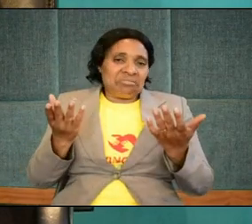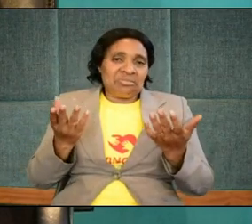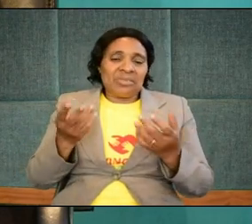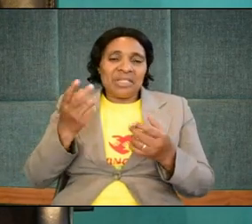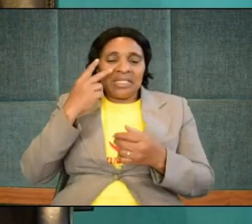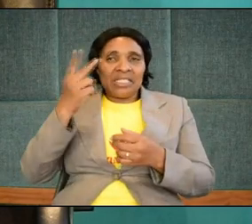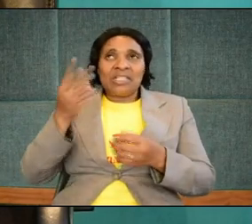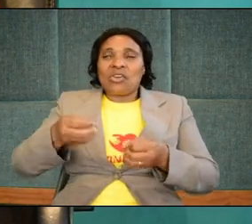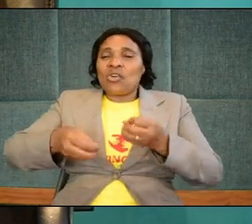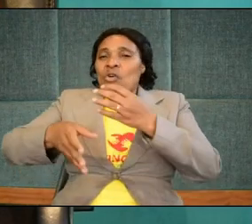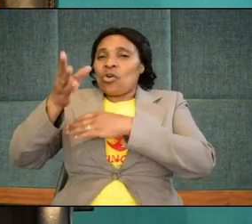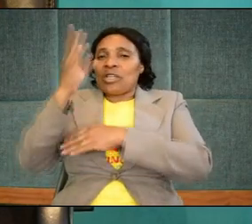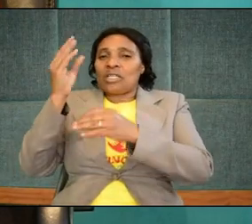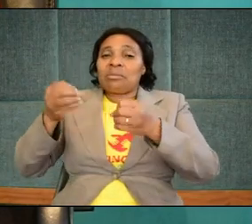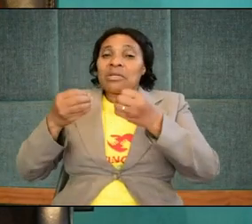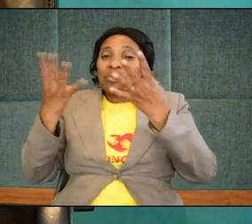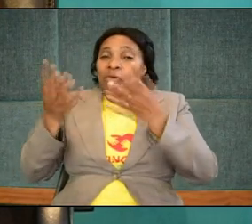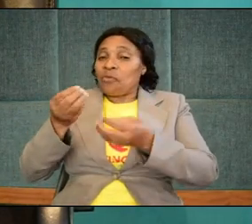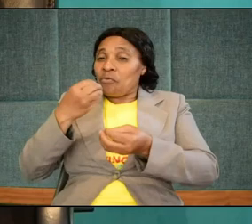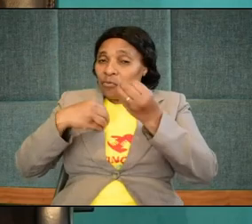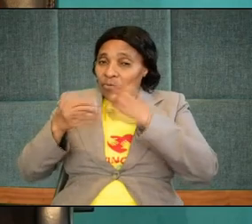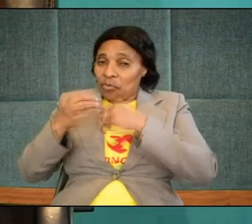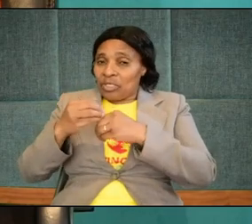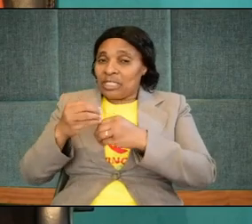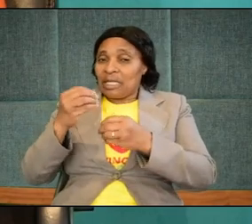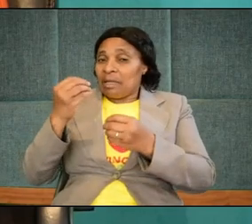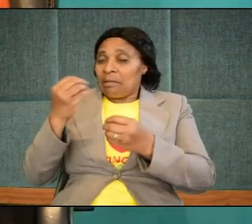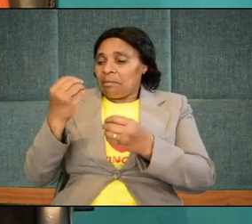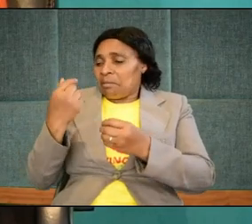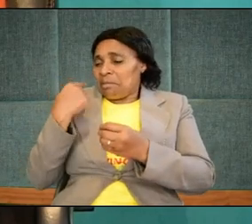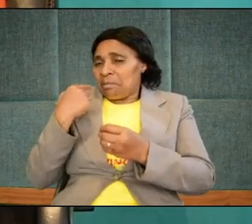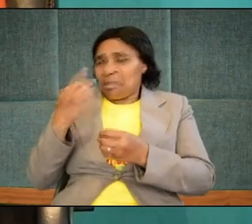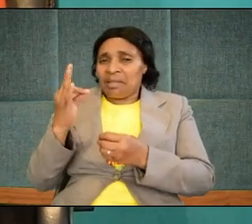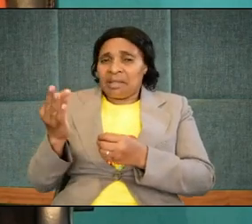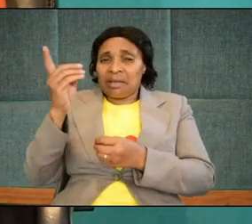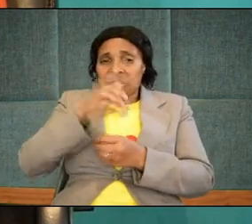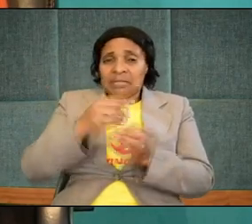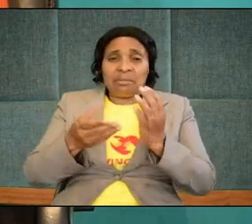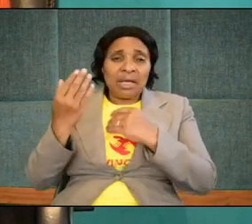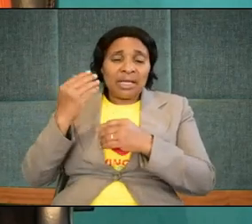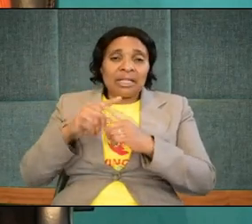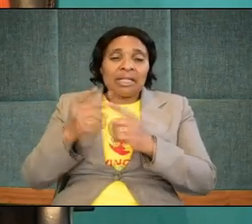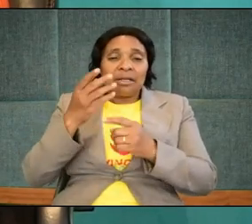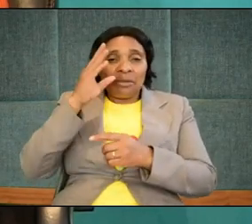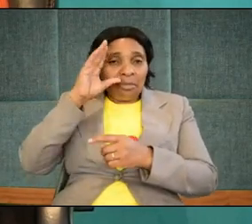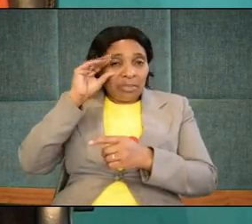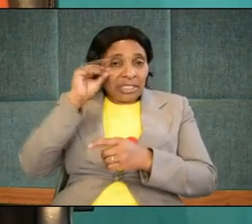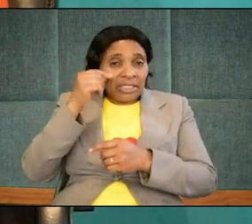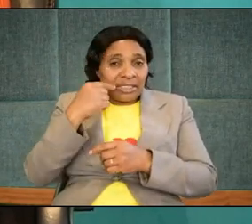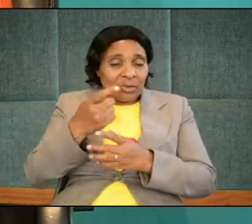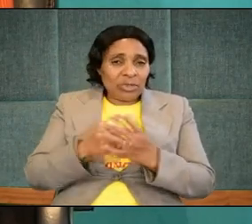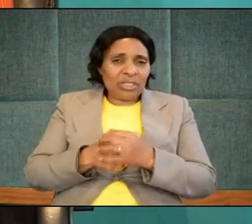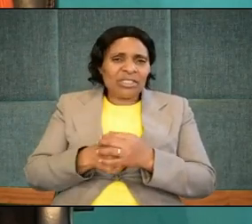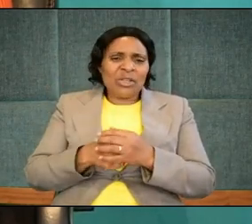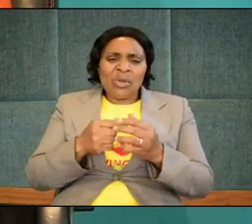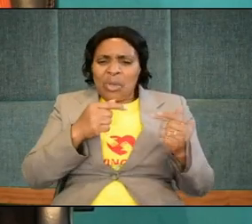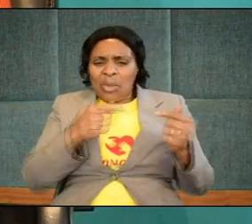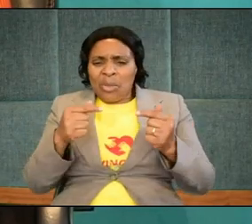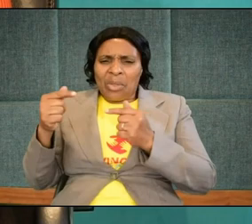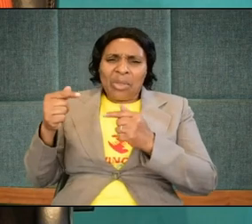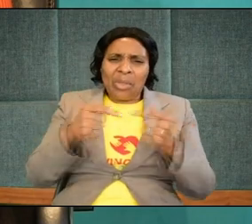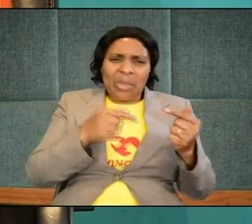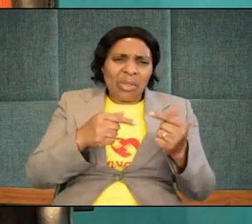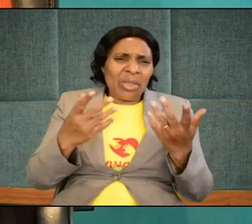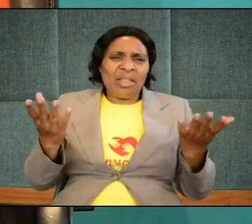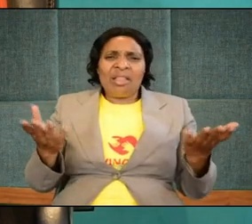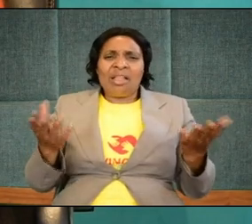seen God's miracle of providing them with food just a few days back. And Moses replied, "Why do you quarrel with me? Why do